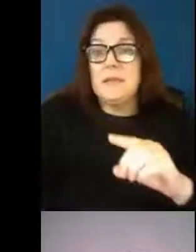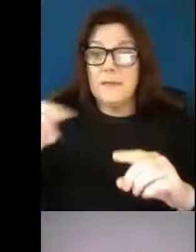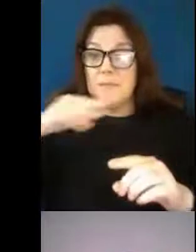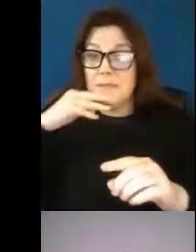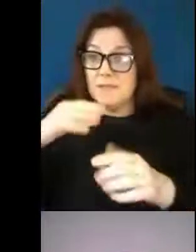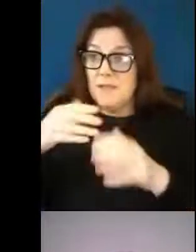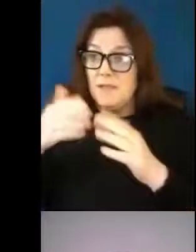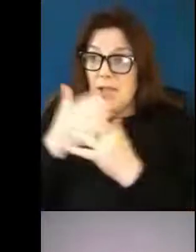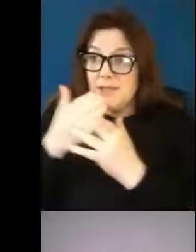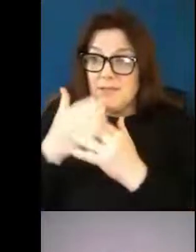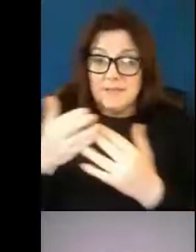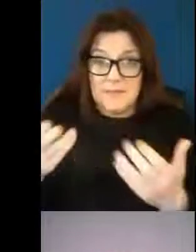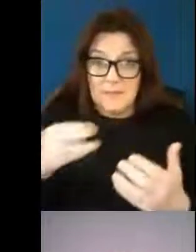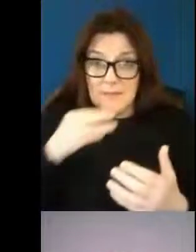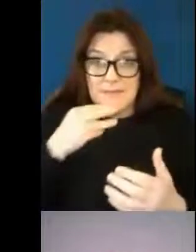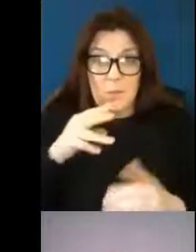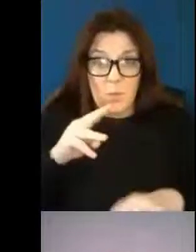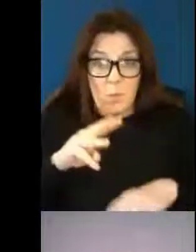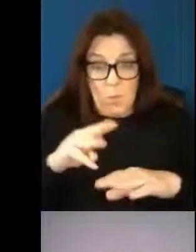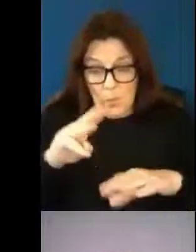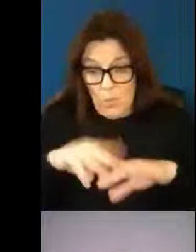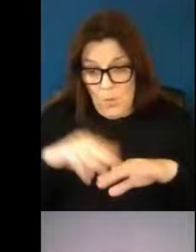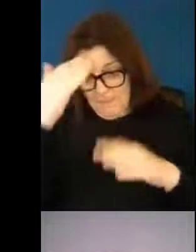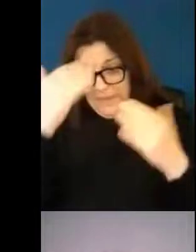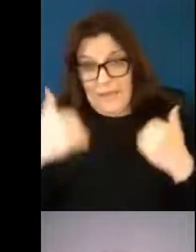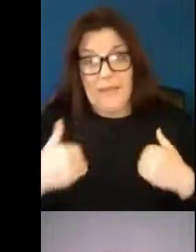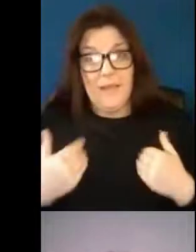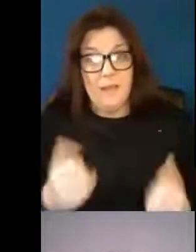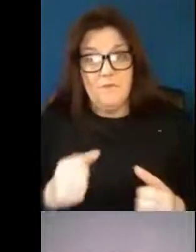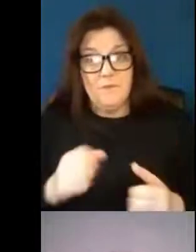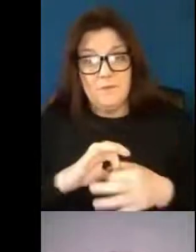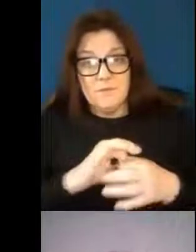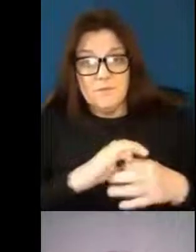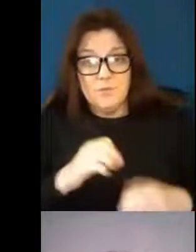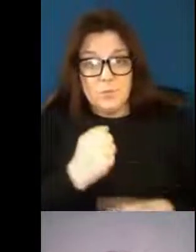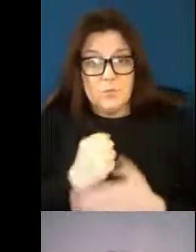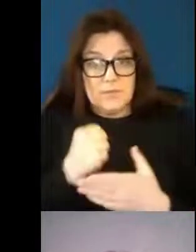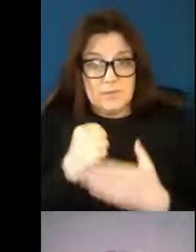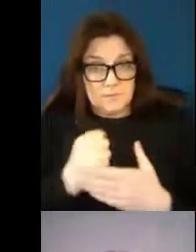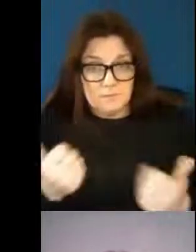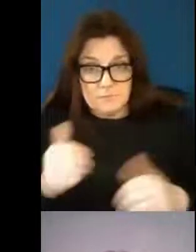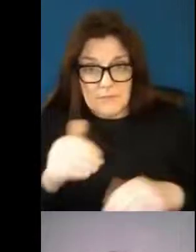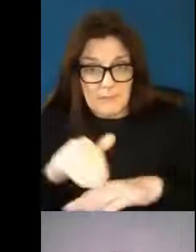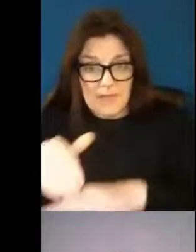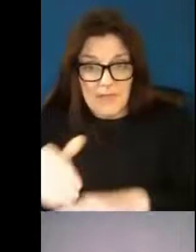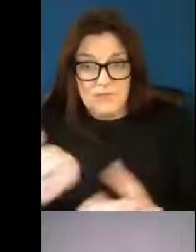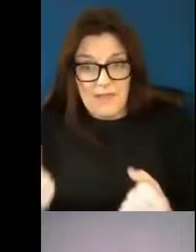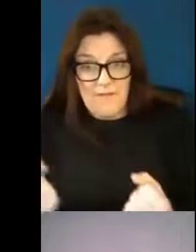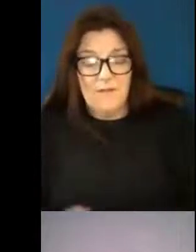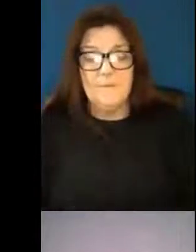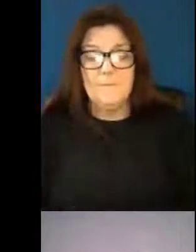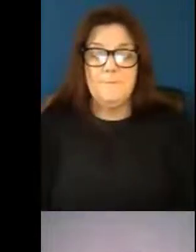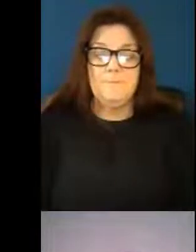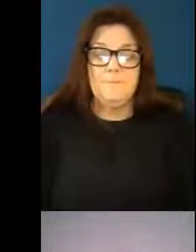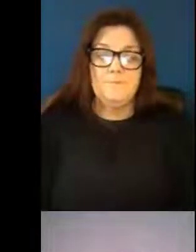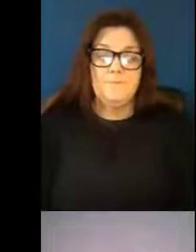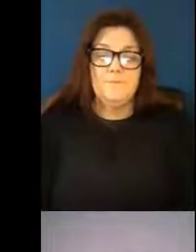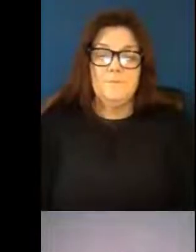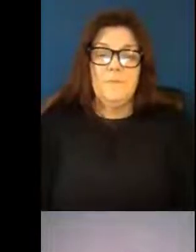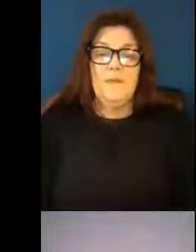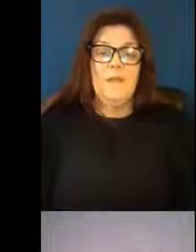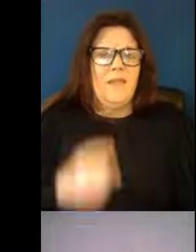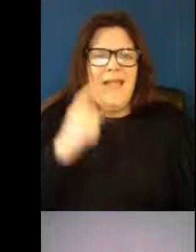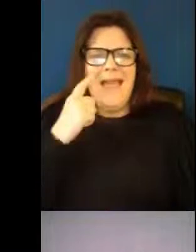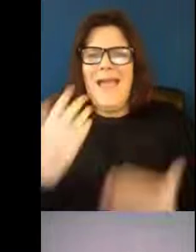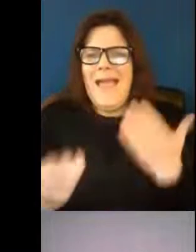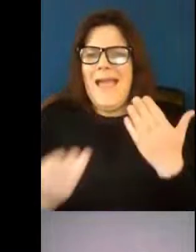well-being. So again, thinking, how do you log your success, and why is this important? Well, I'll give you